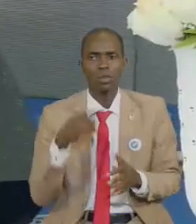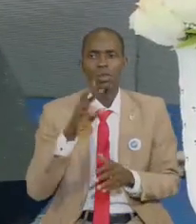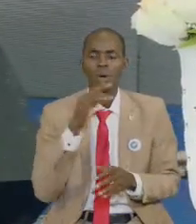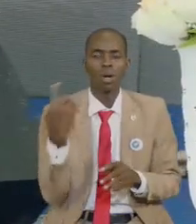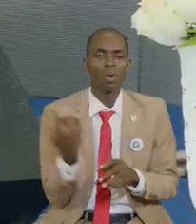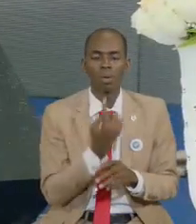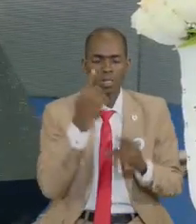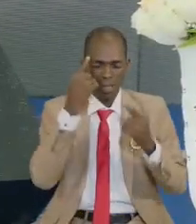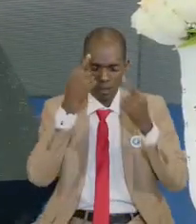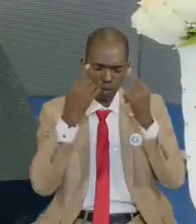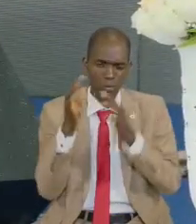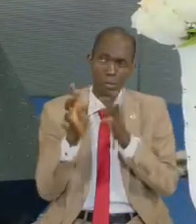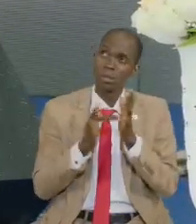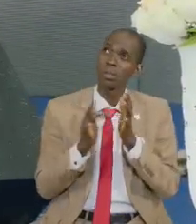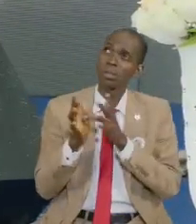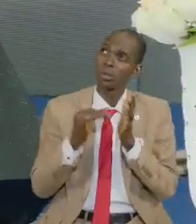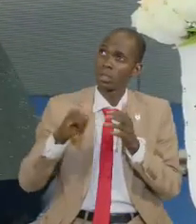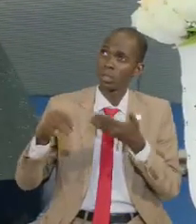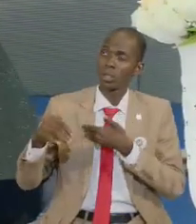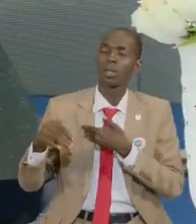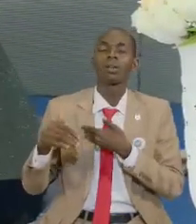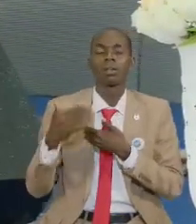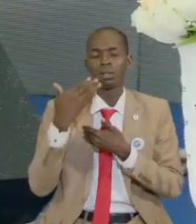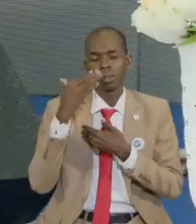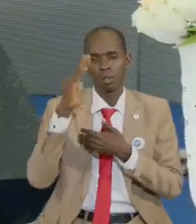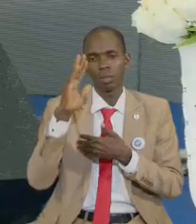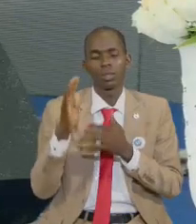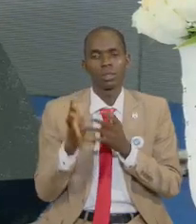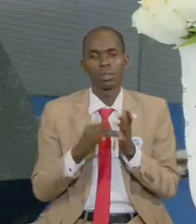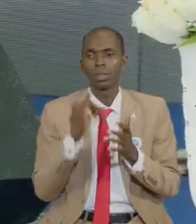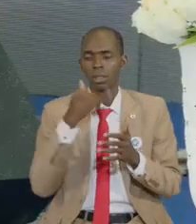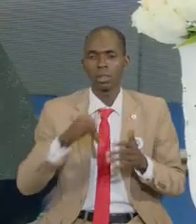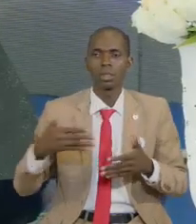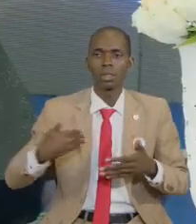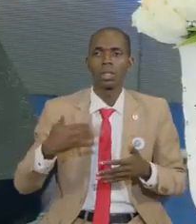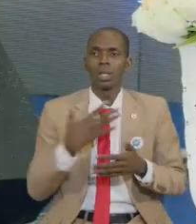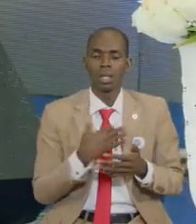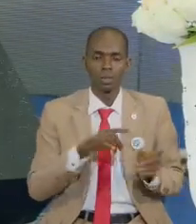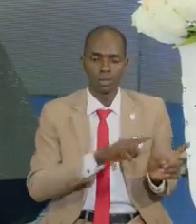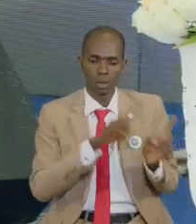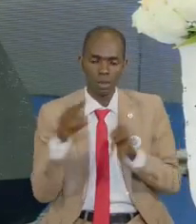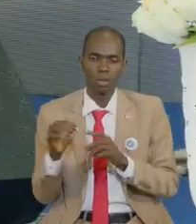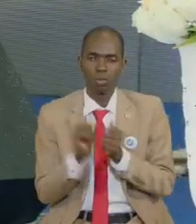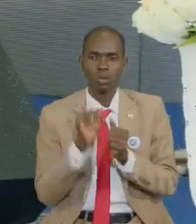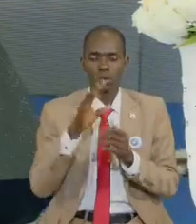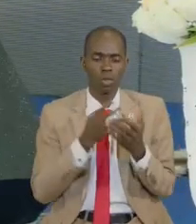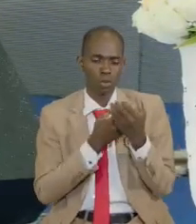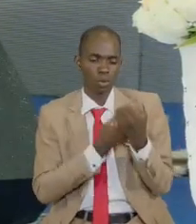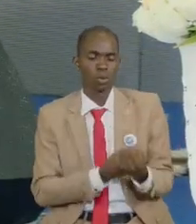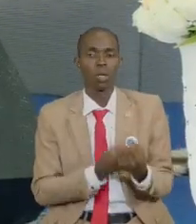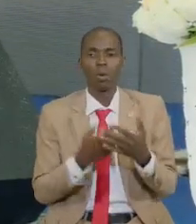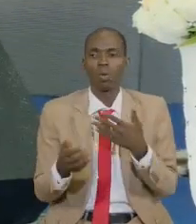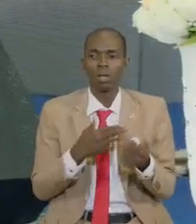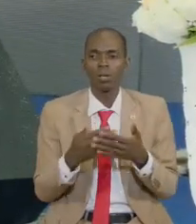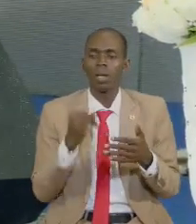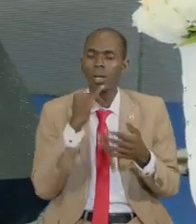still there. And I came with your confidence, I came with your trust. And whatever is happening